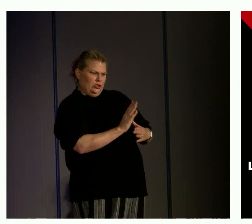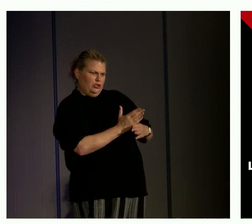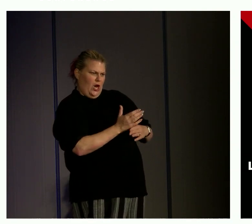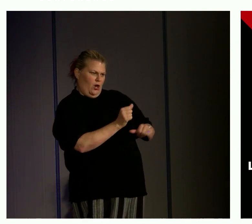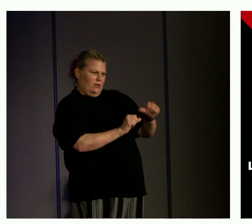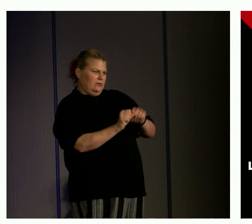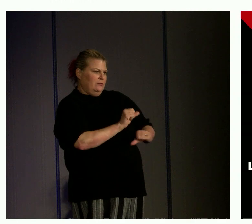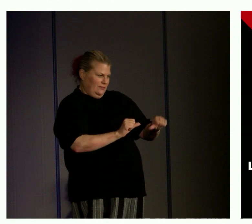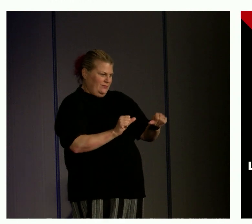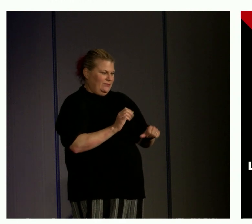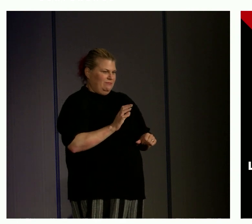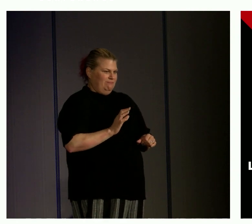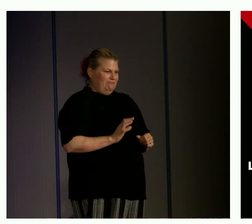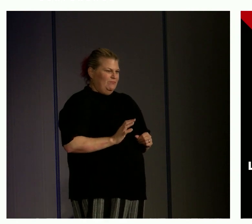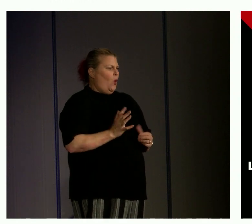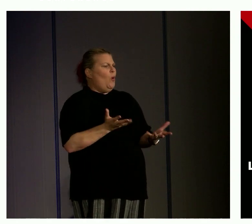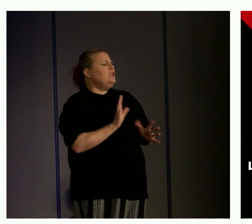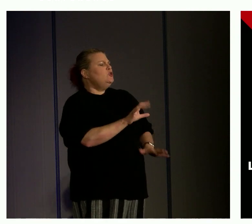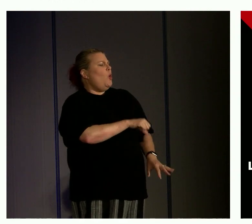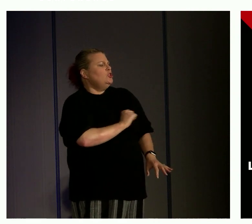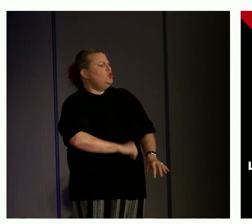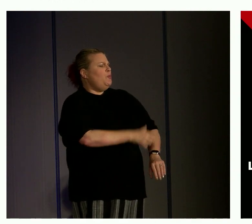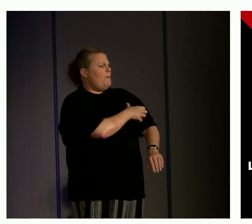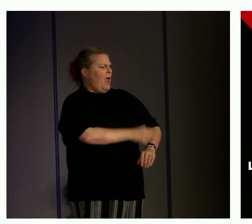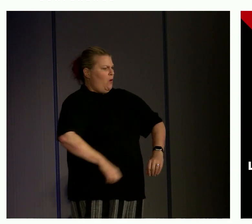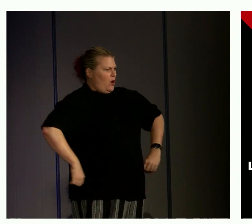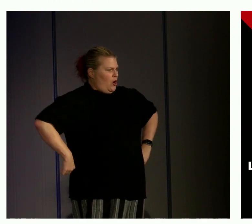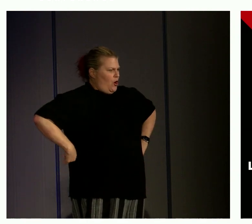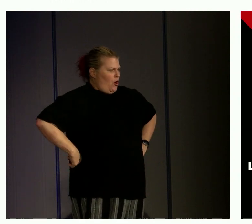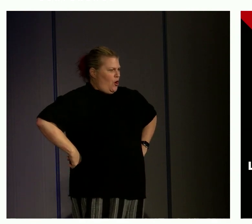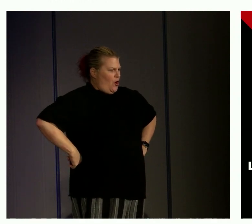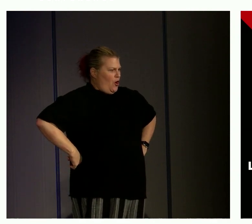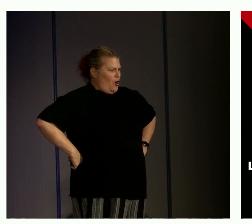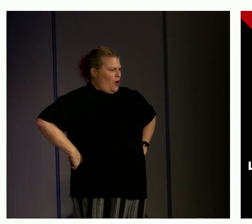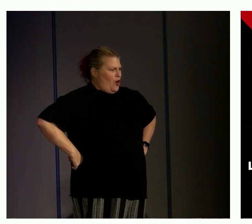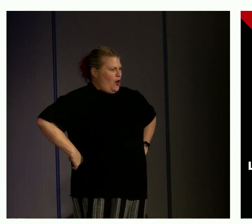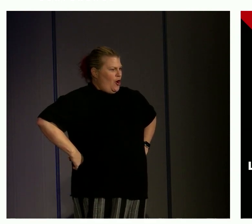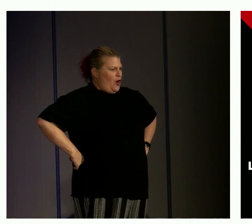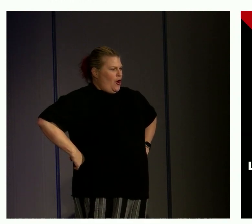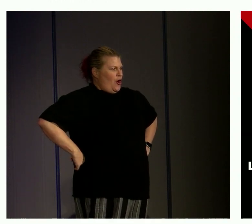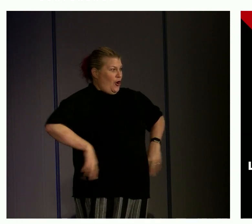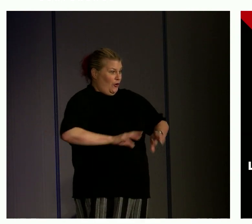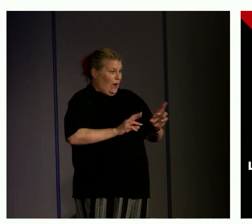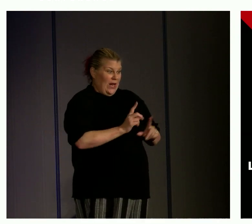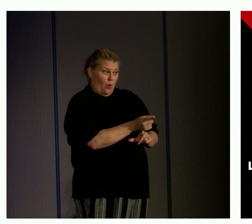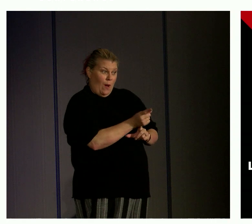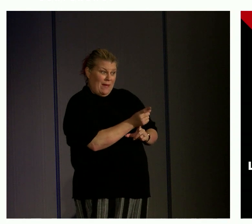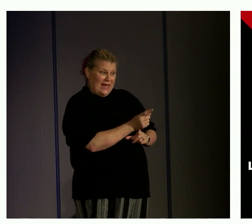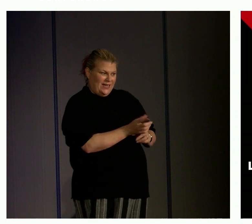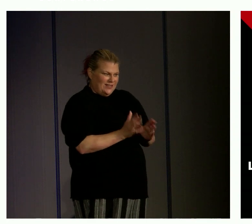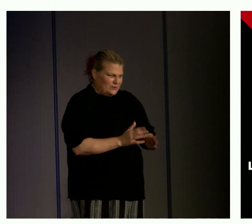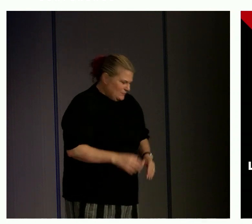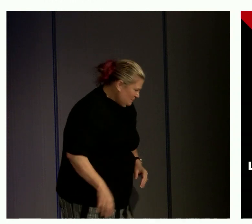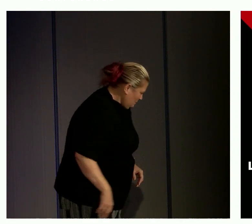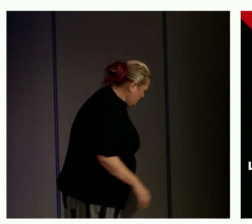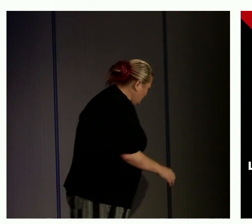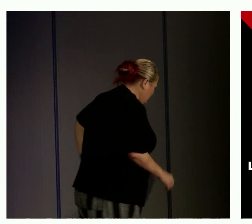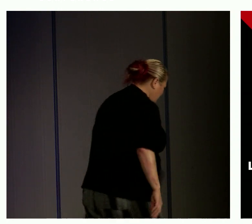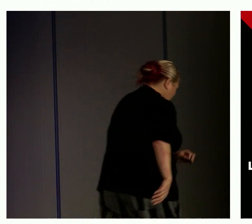your mate. Are you ready? 1 minute.